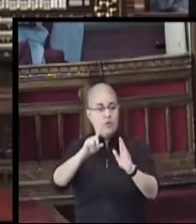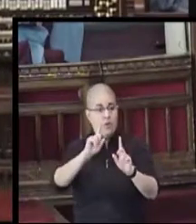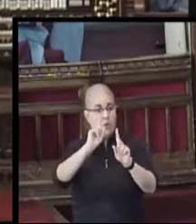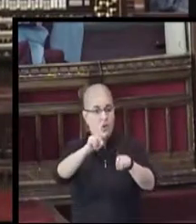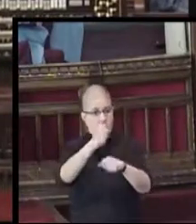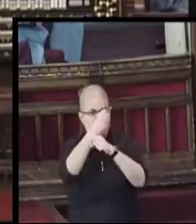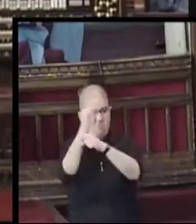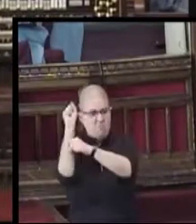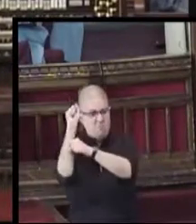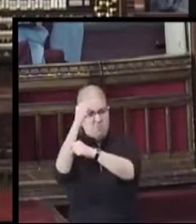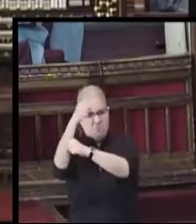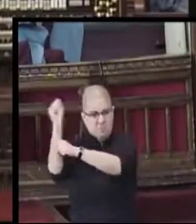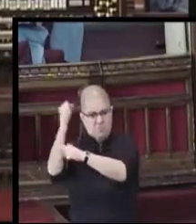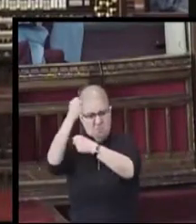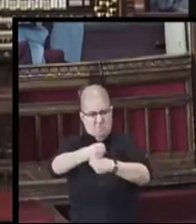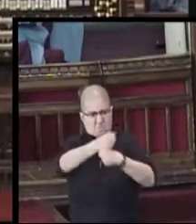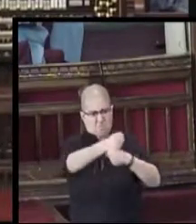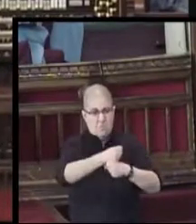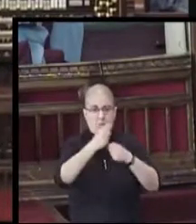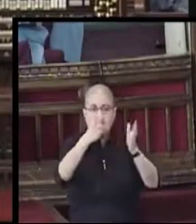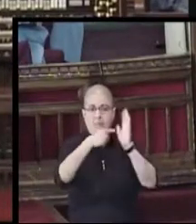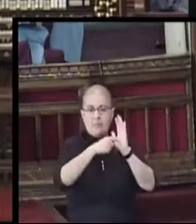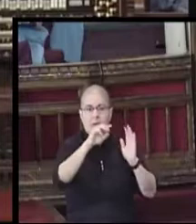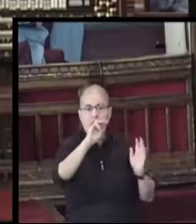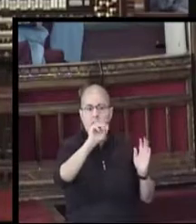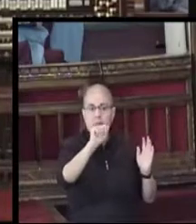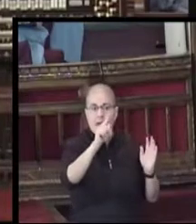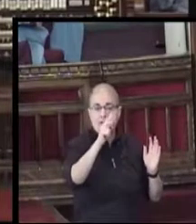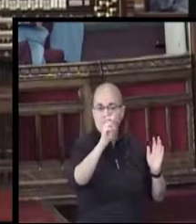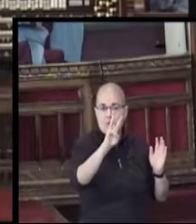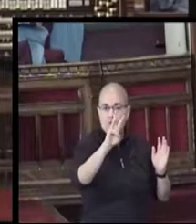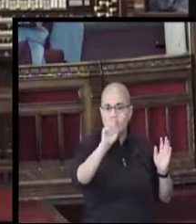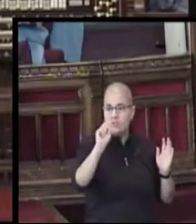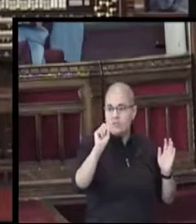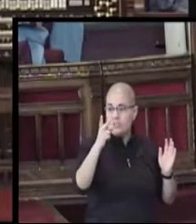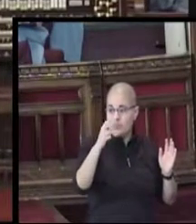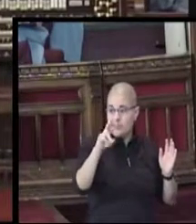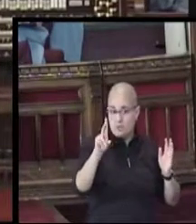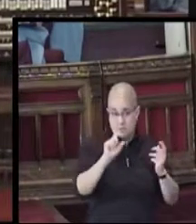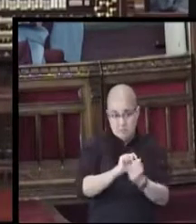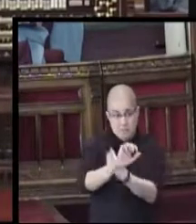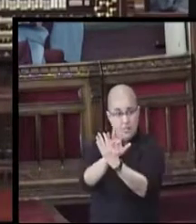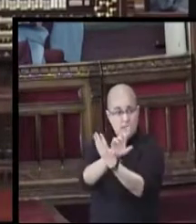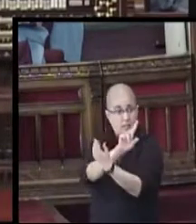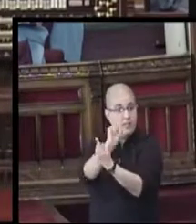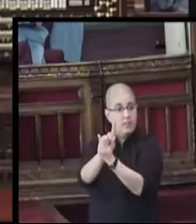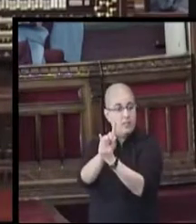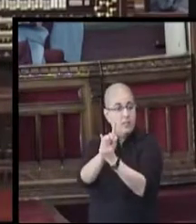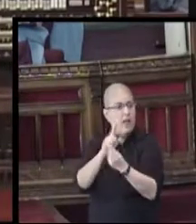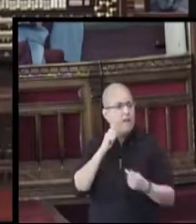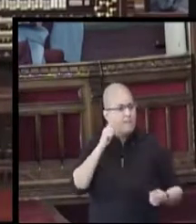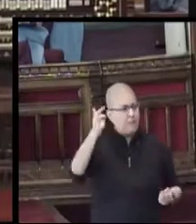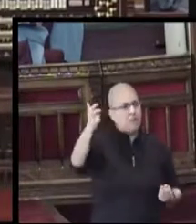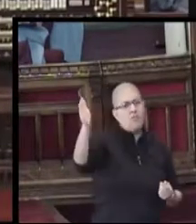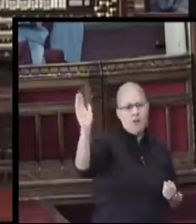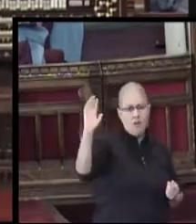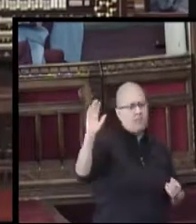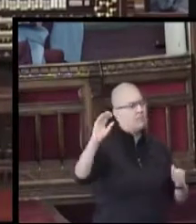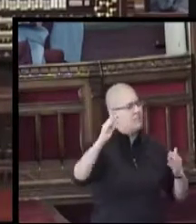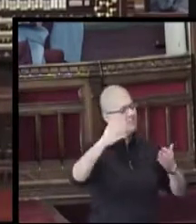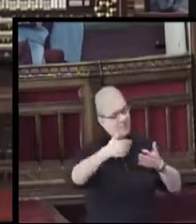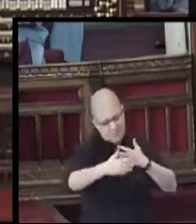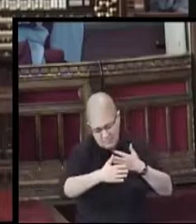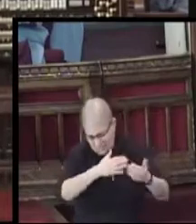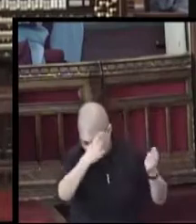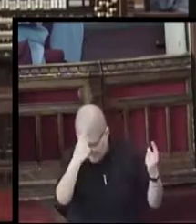Was Matthew Shepard there to greet him? I believe a God of unconditional love will